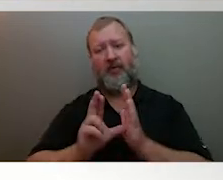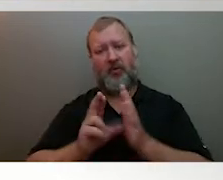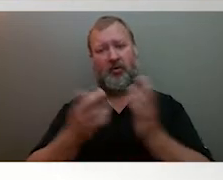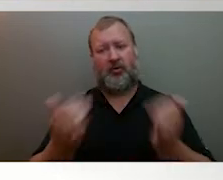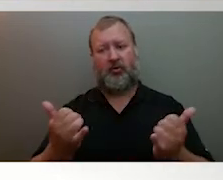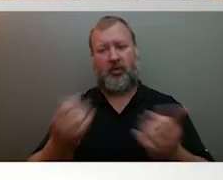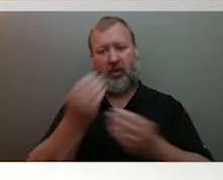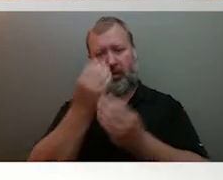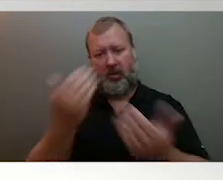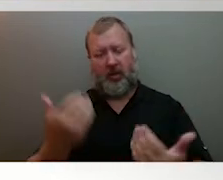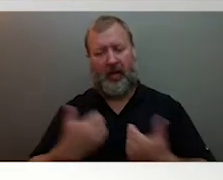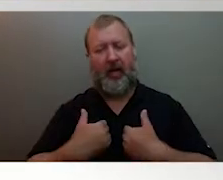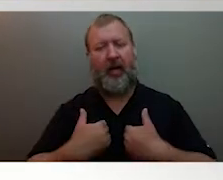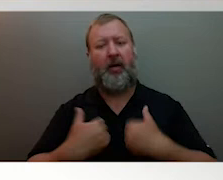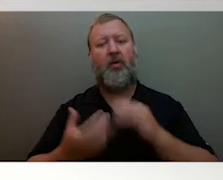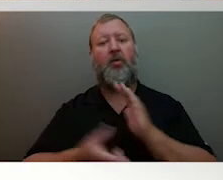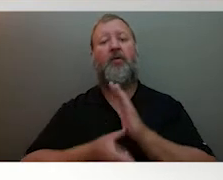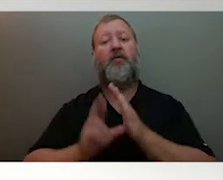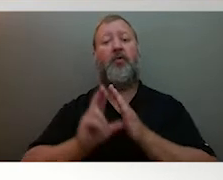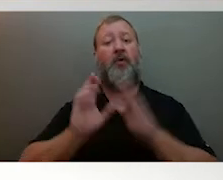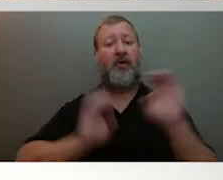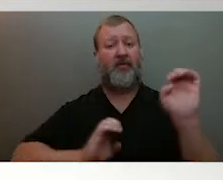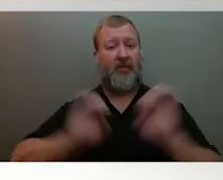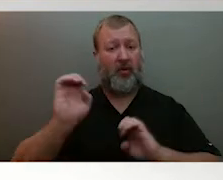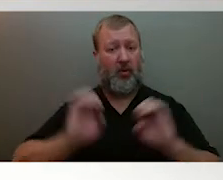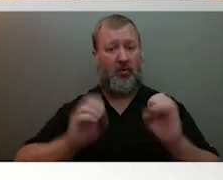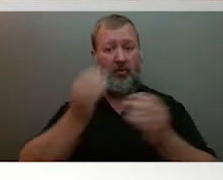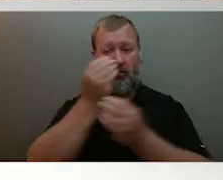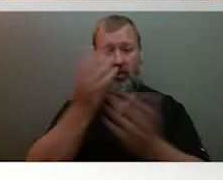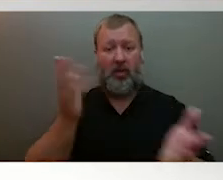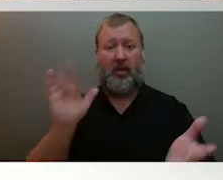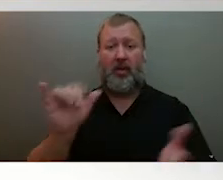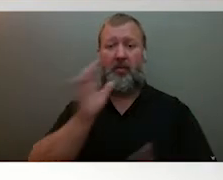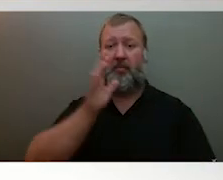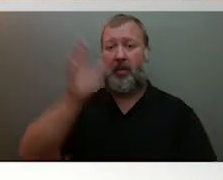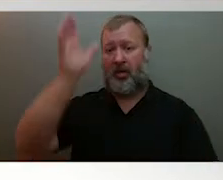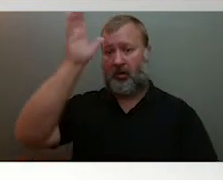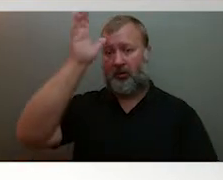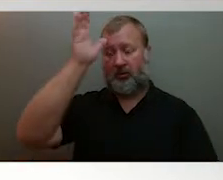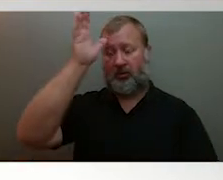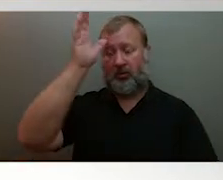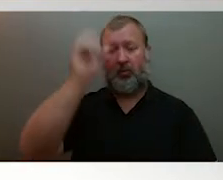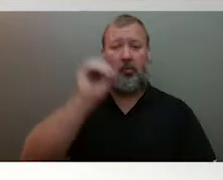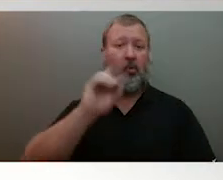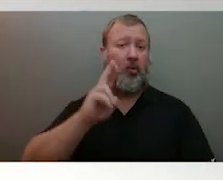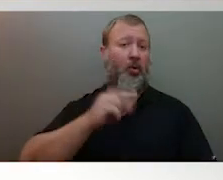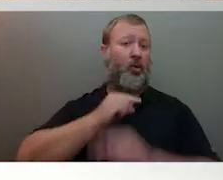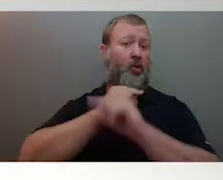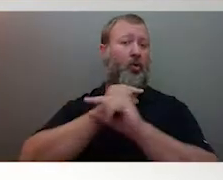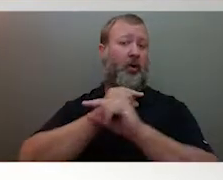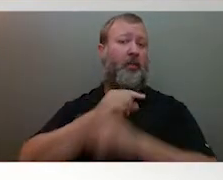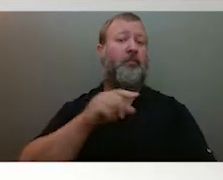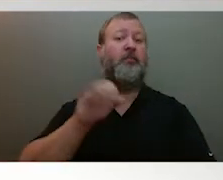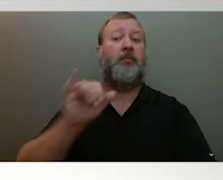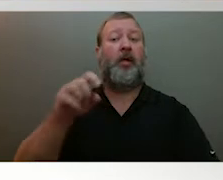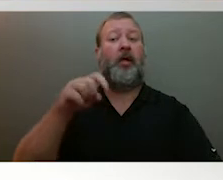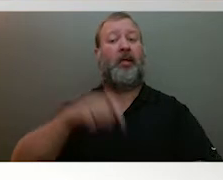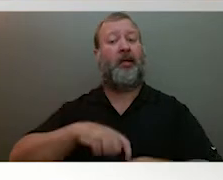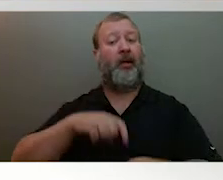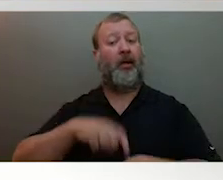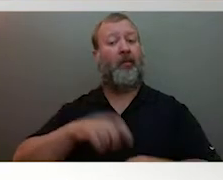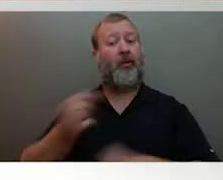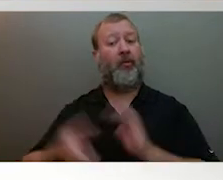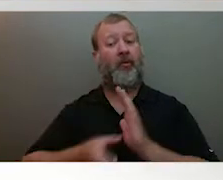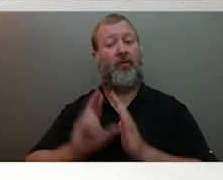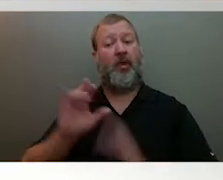existing data, review evaluations, and information from the parent or the guardian. At this time, based on the review,